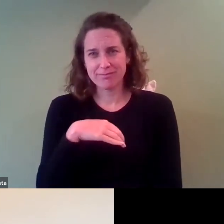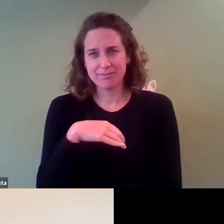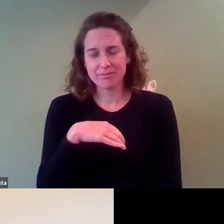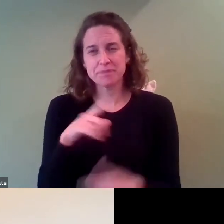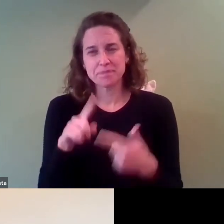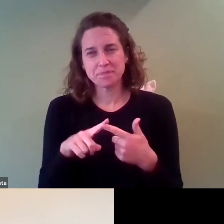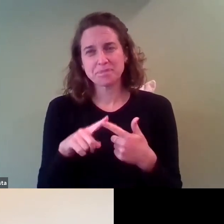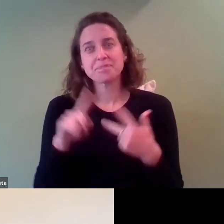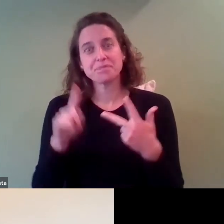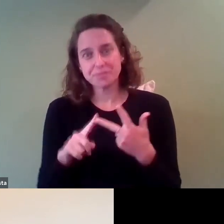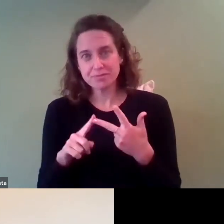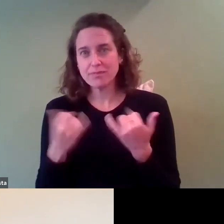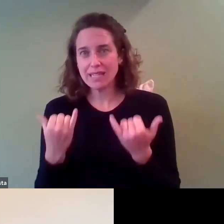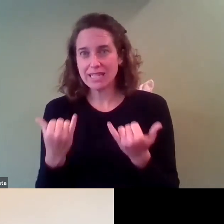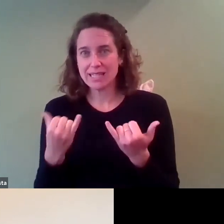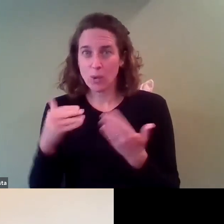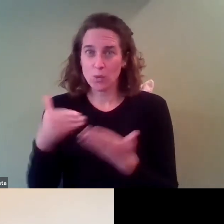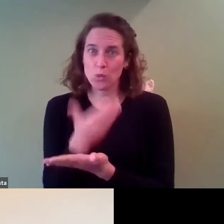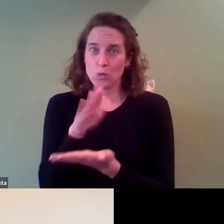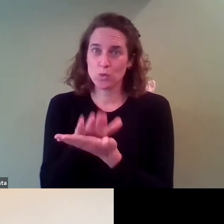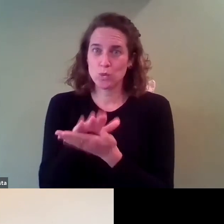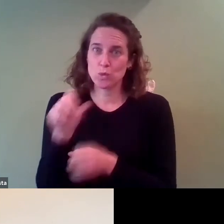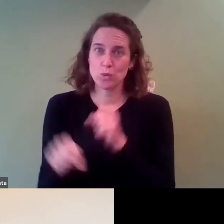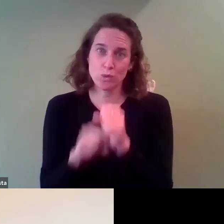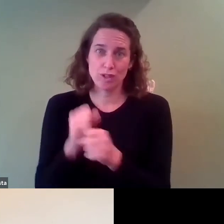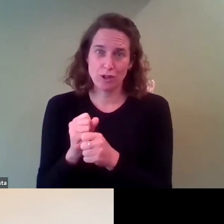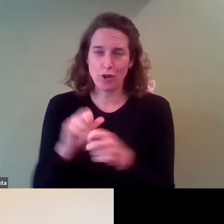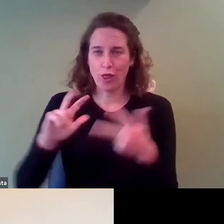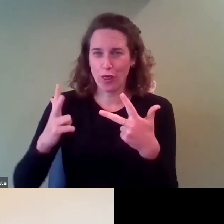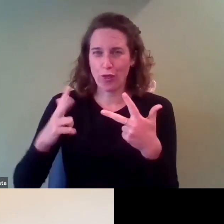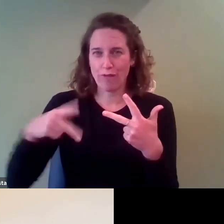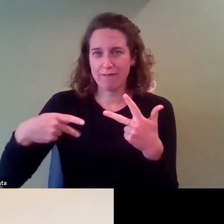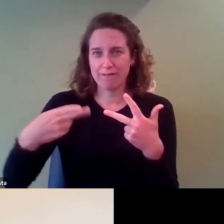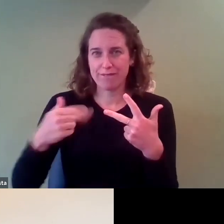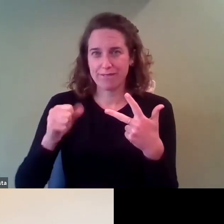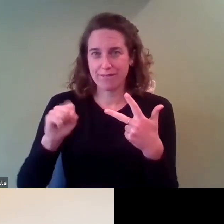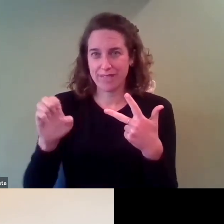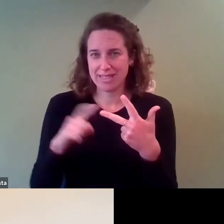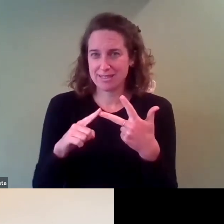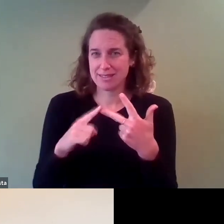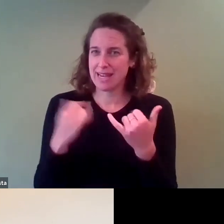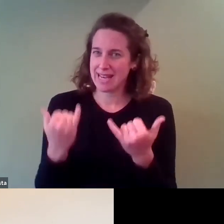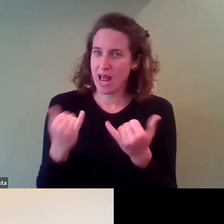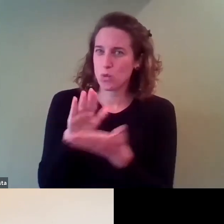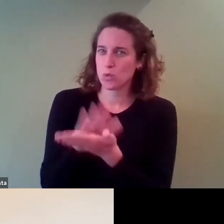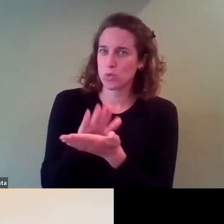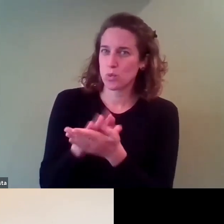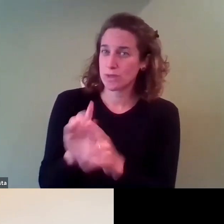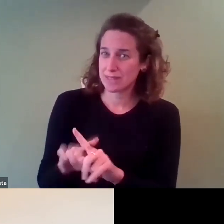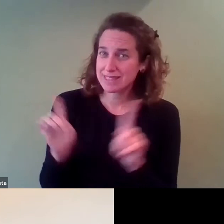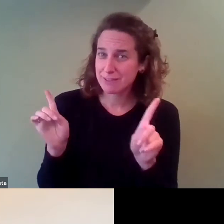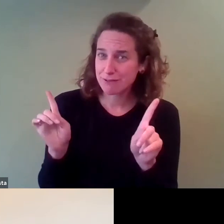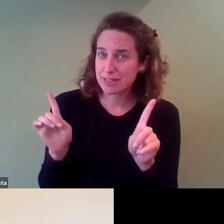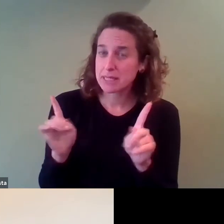summer. And now they have gone into a third phase, which is school in a different way, whether that's hybrid